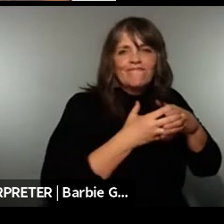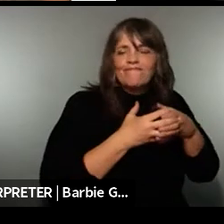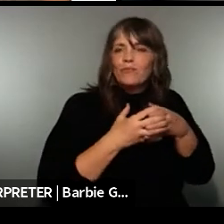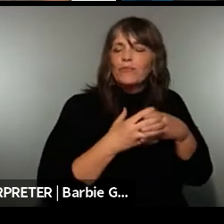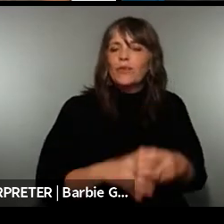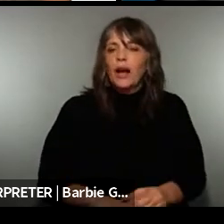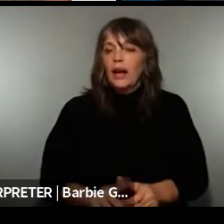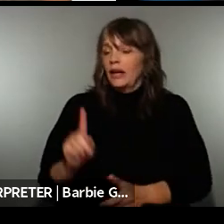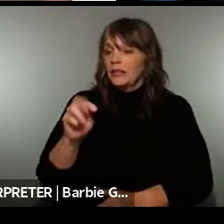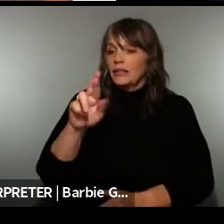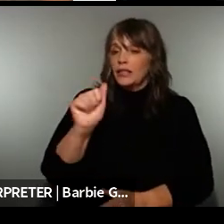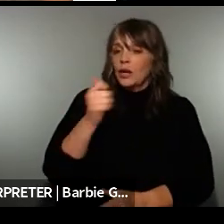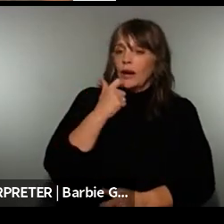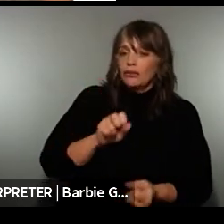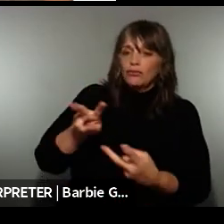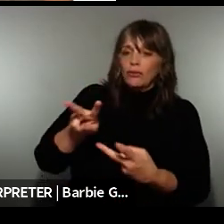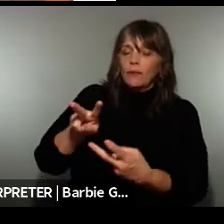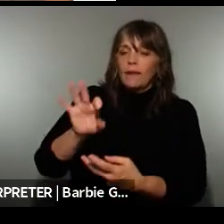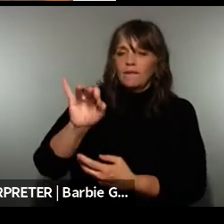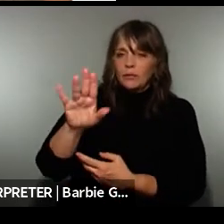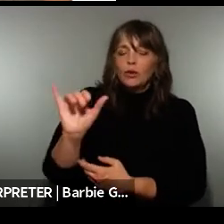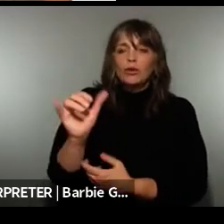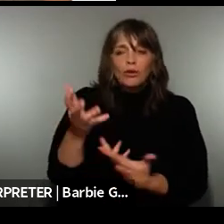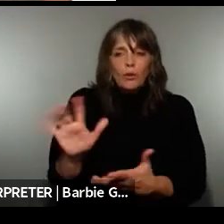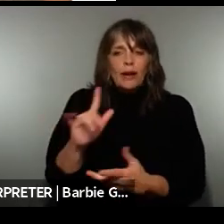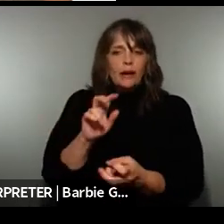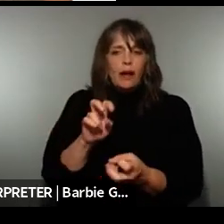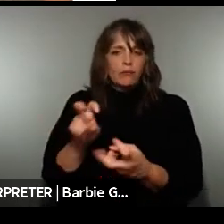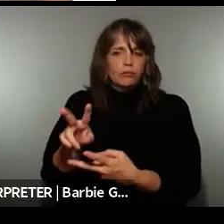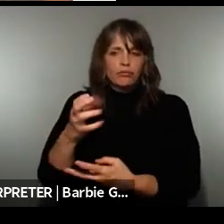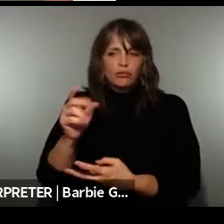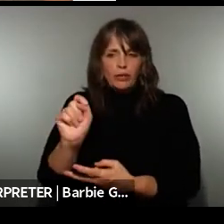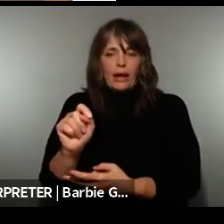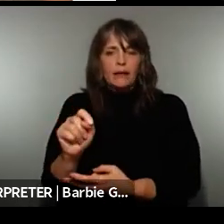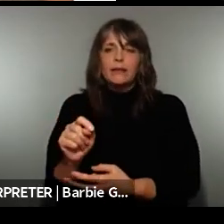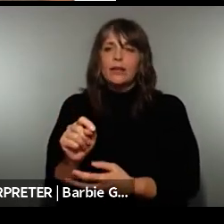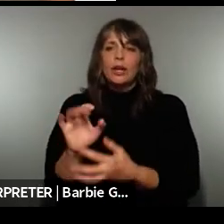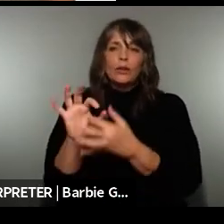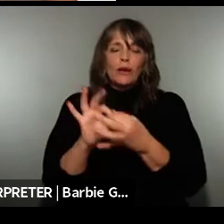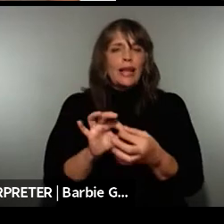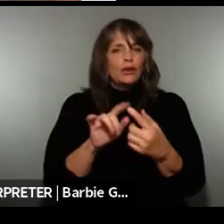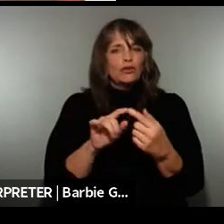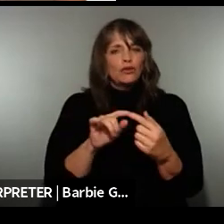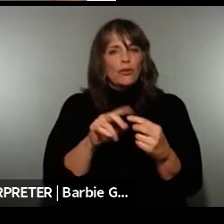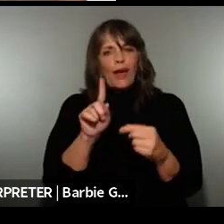already. In response to MD, this question about scarcity and abundance.